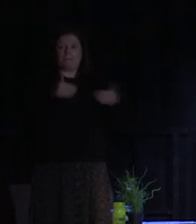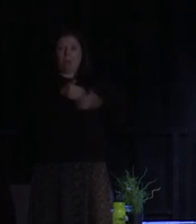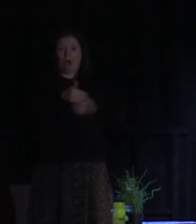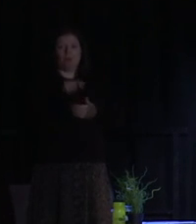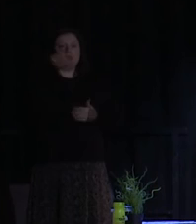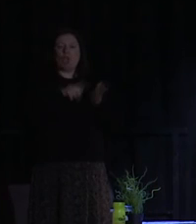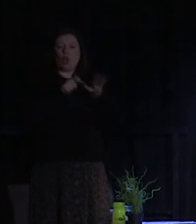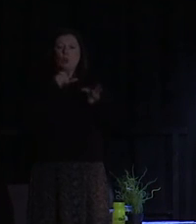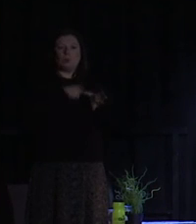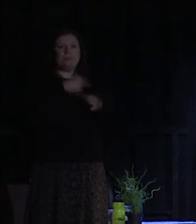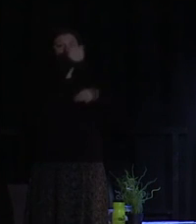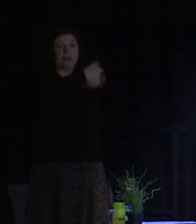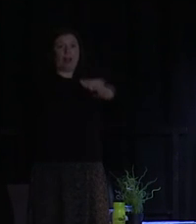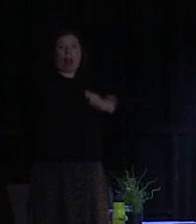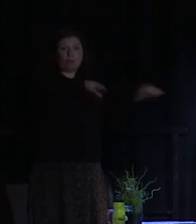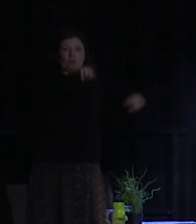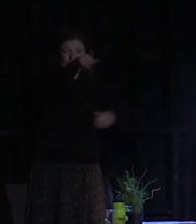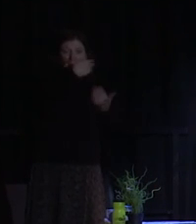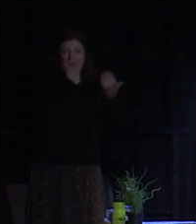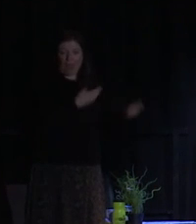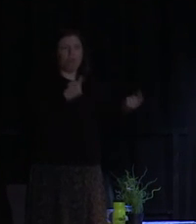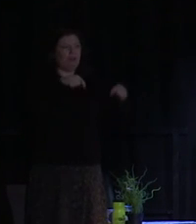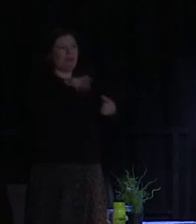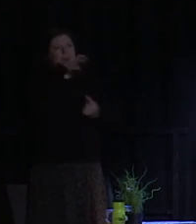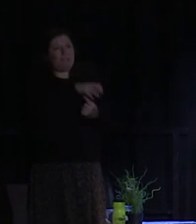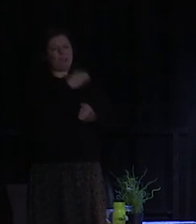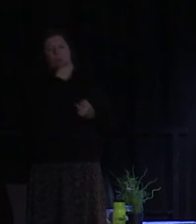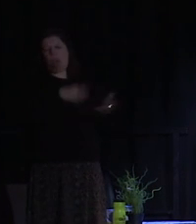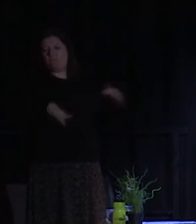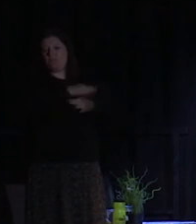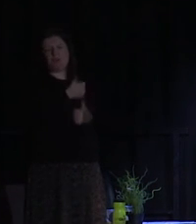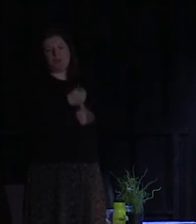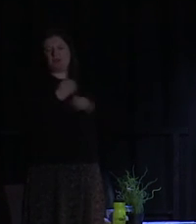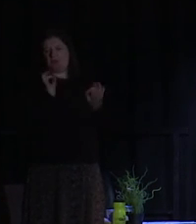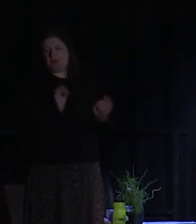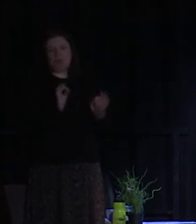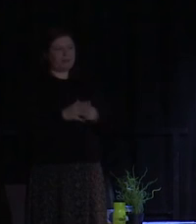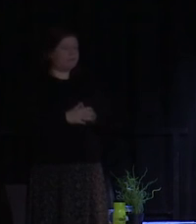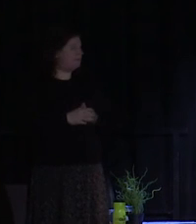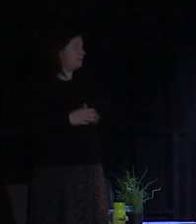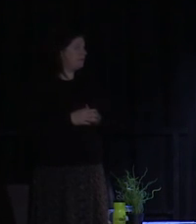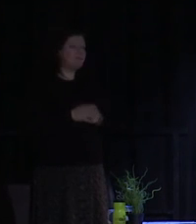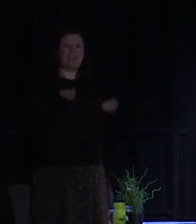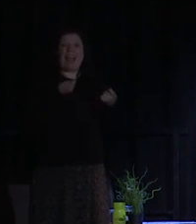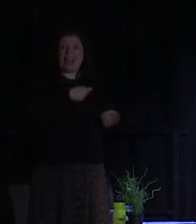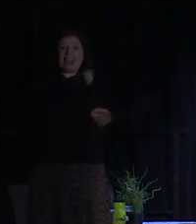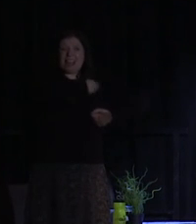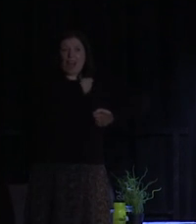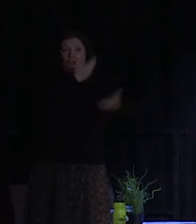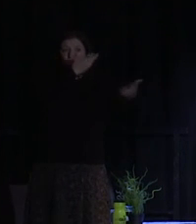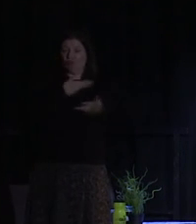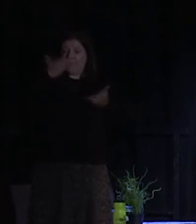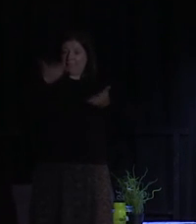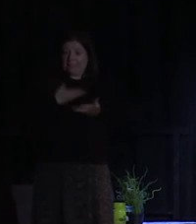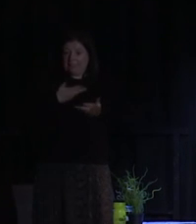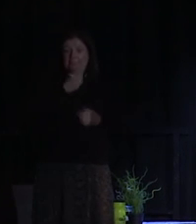Media for doing our live streaming. Thank you, it's been a really nice venue to work in. They've been terrific. I'd like to thank also all of our caterers